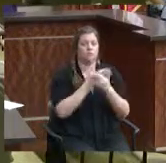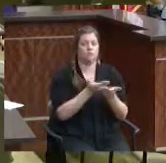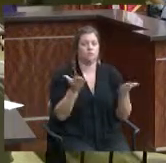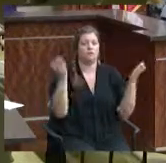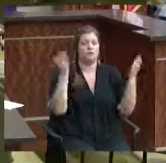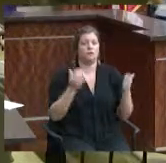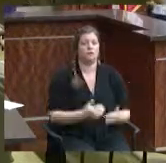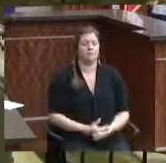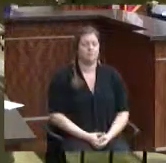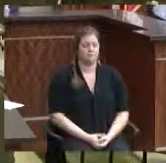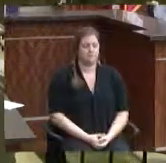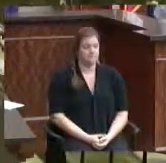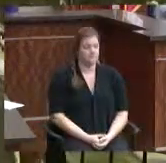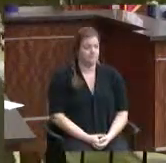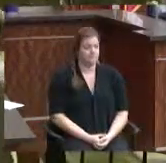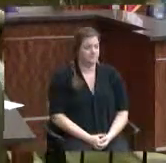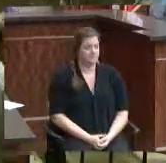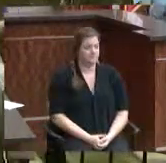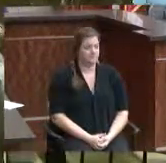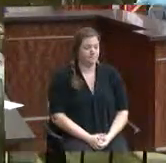republic for which it